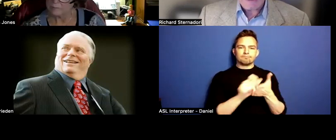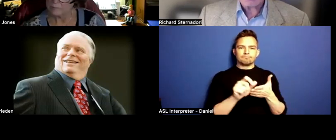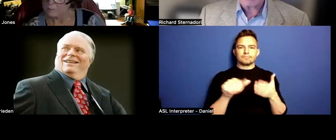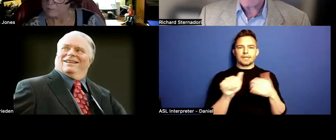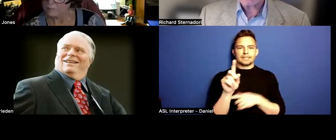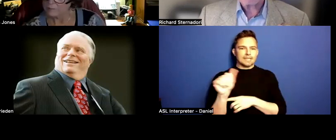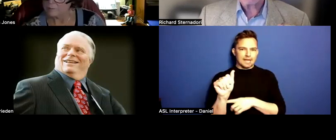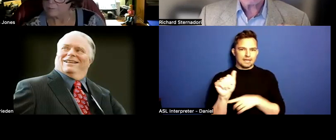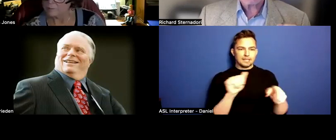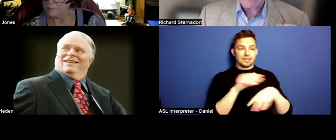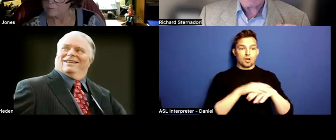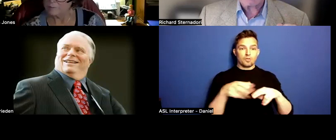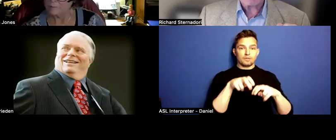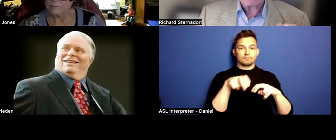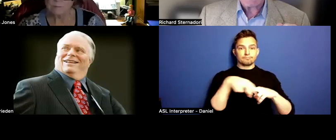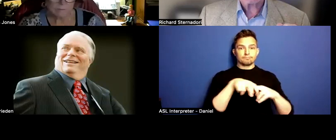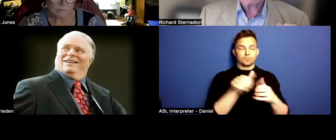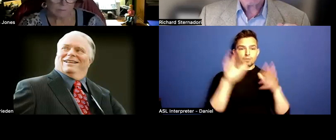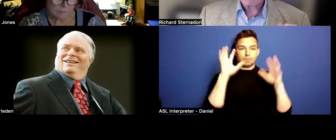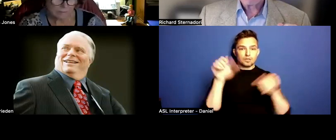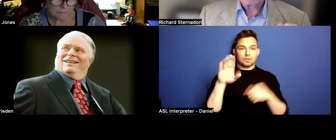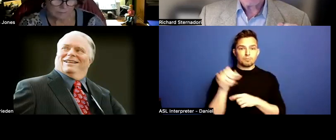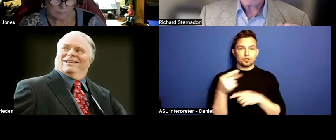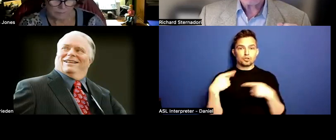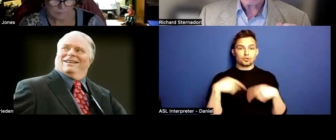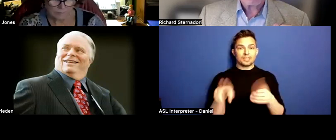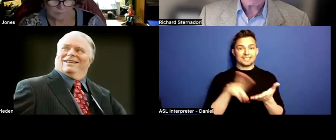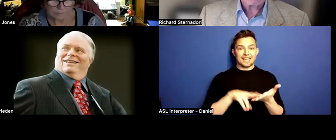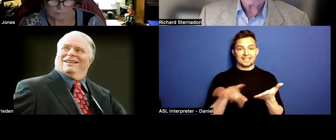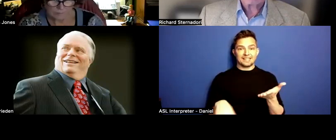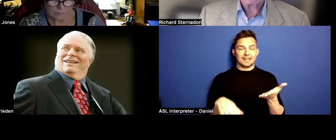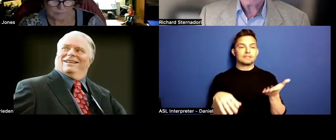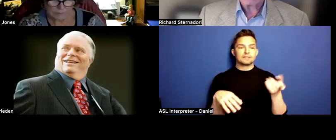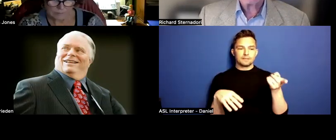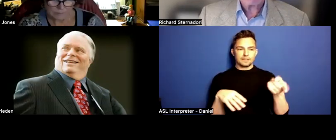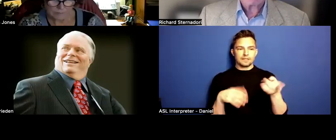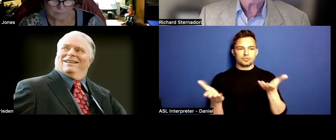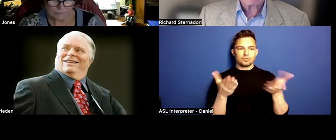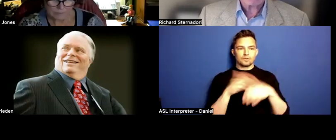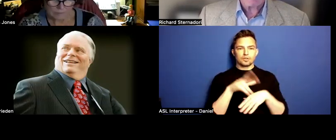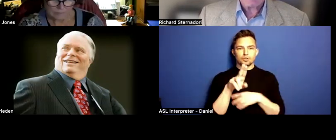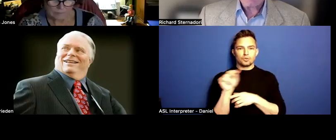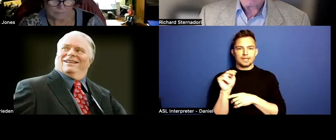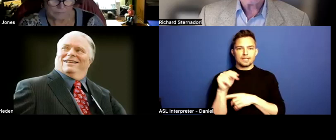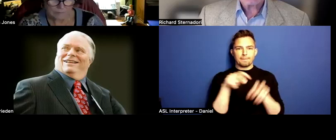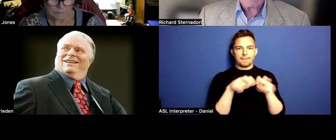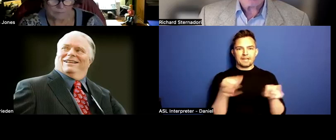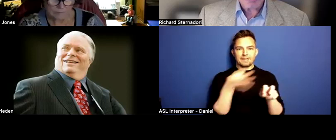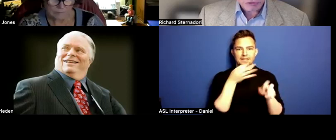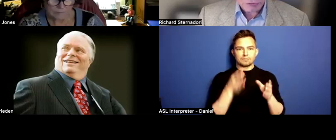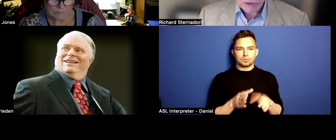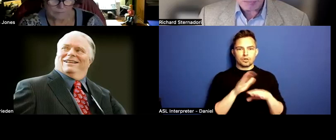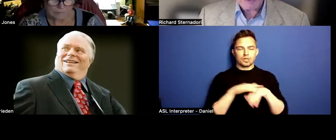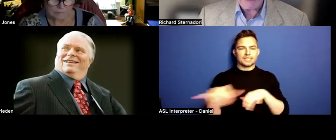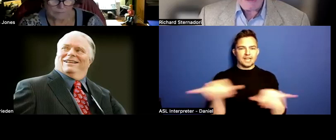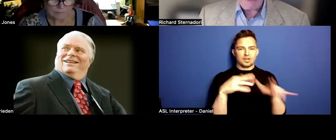the dais with President Bush at the signing of that act. For 8 years, Mr. Frieden served on the United Nations panel of experts on the standard